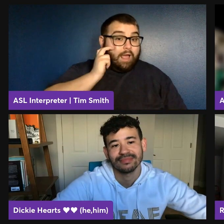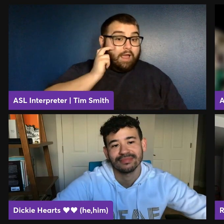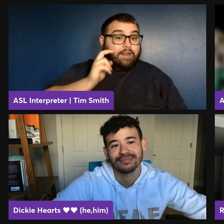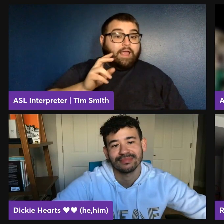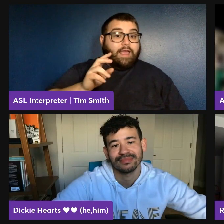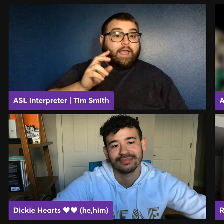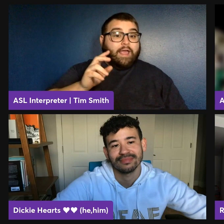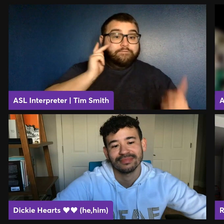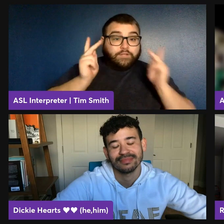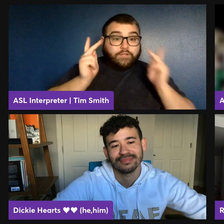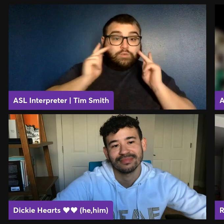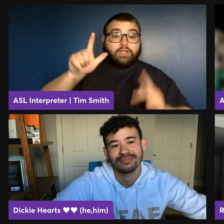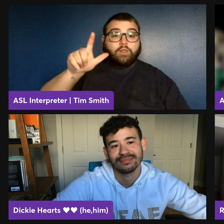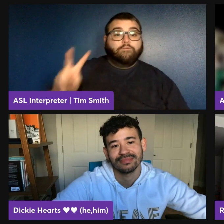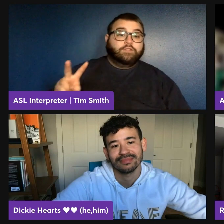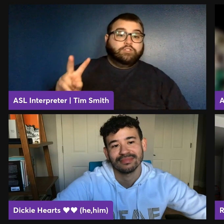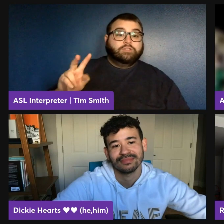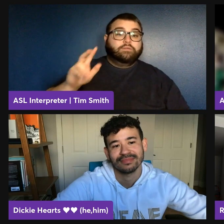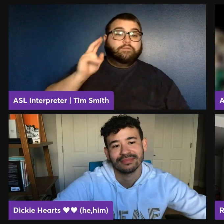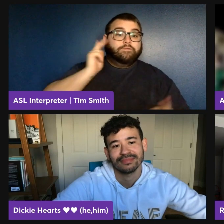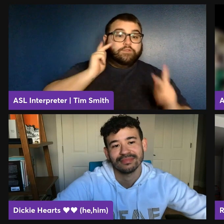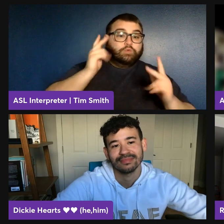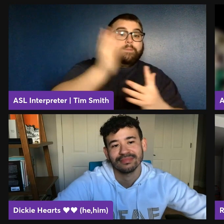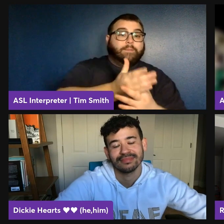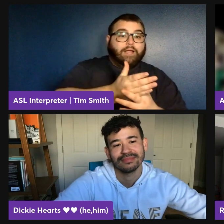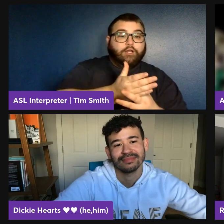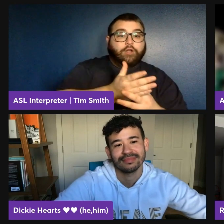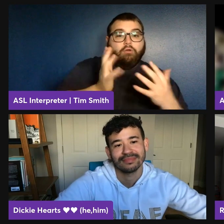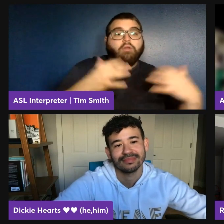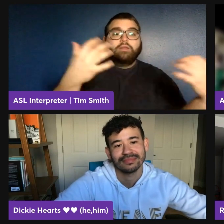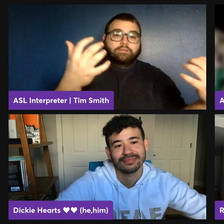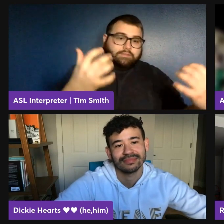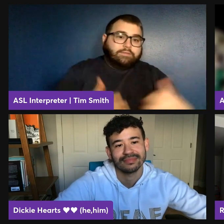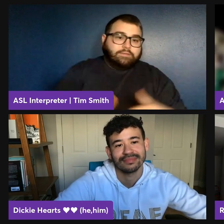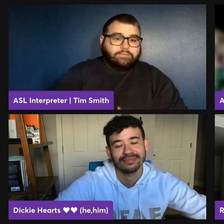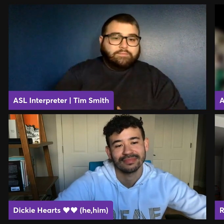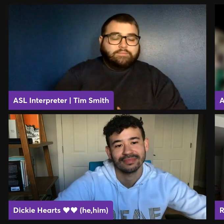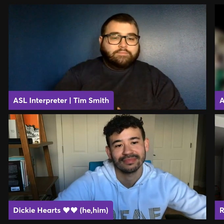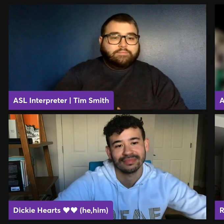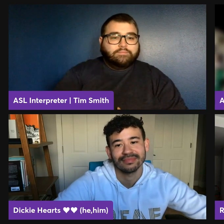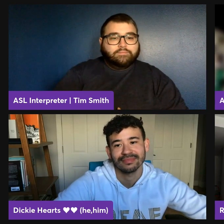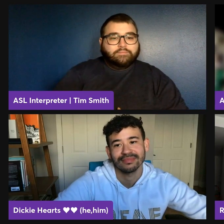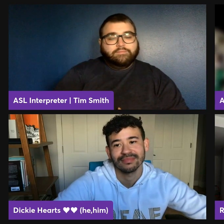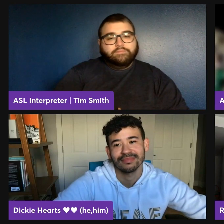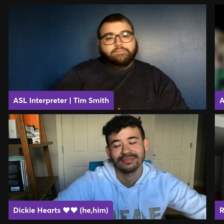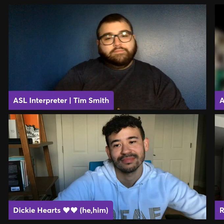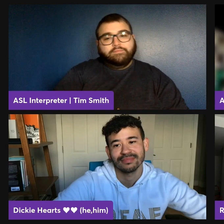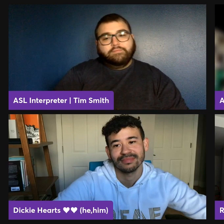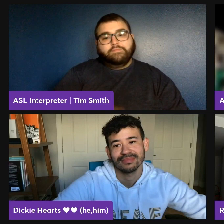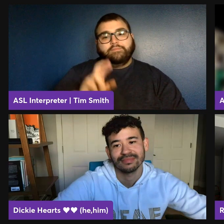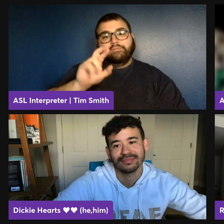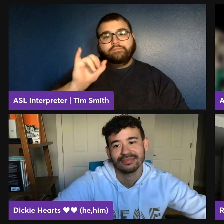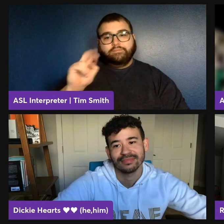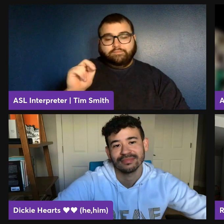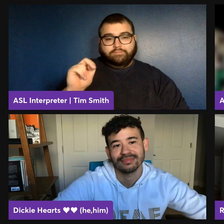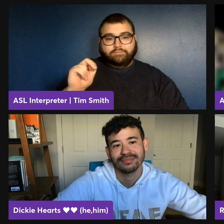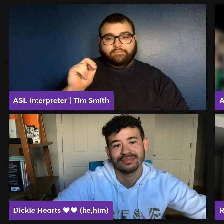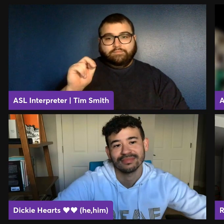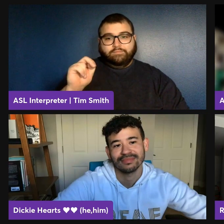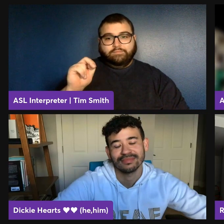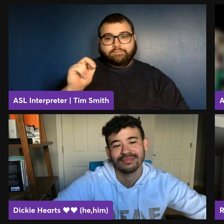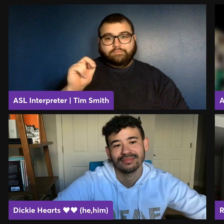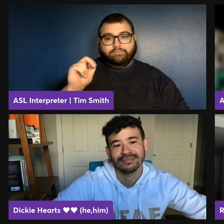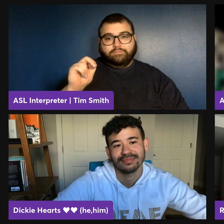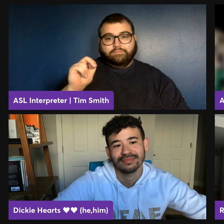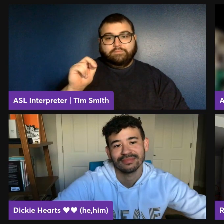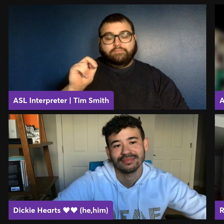impaired low vision audiences. So when Ryan said, well, actually, you're